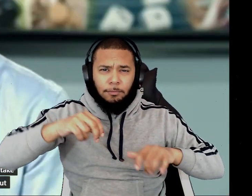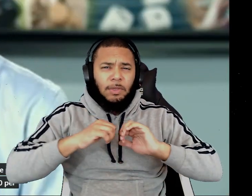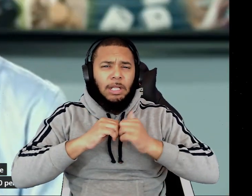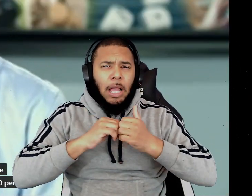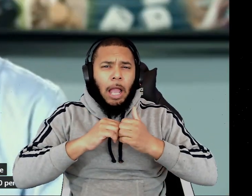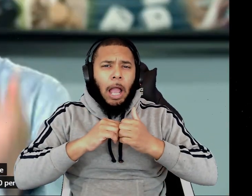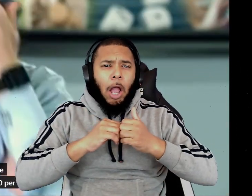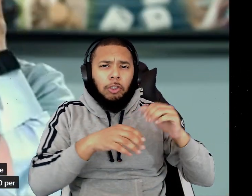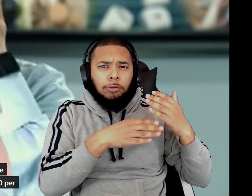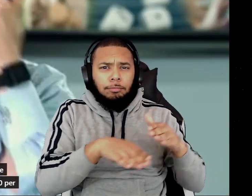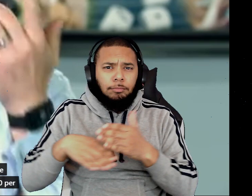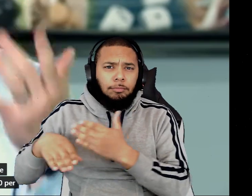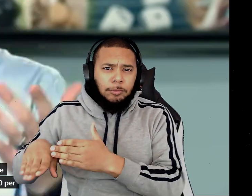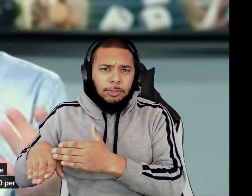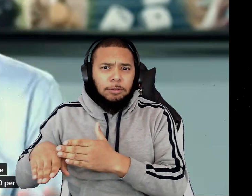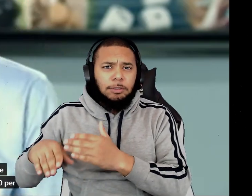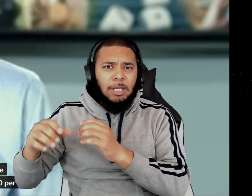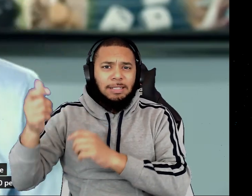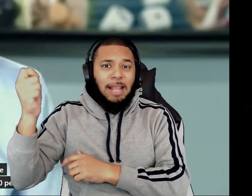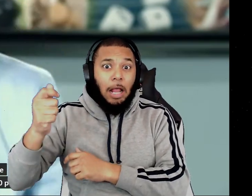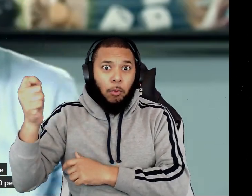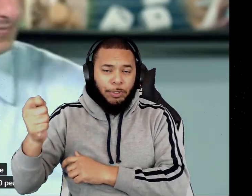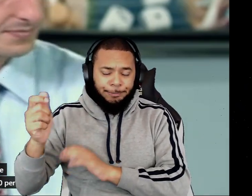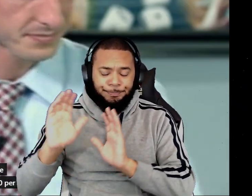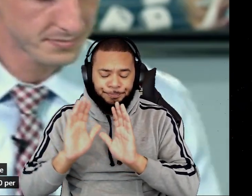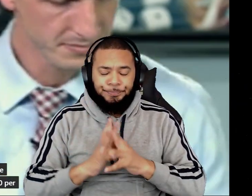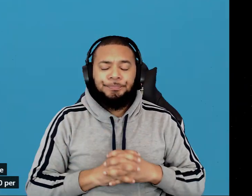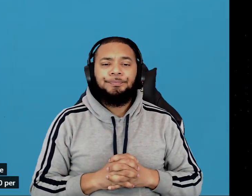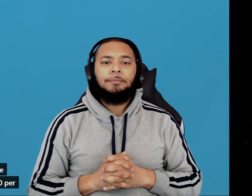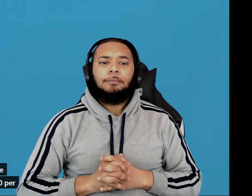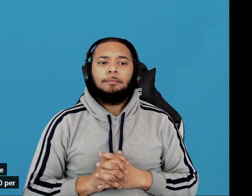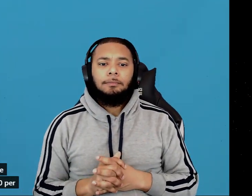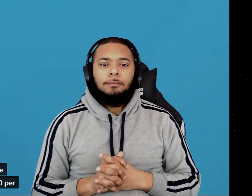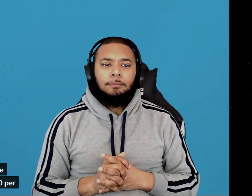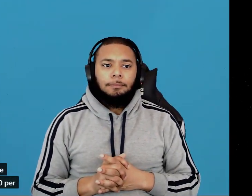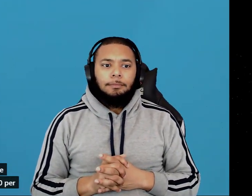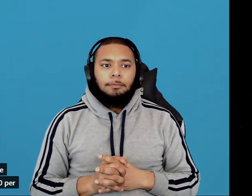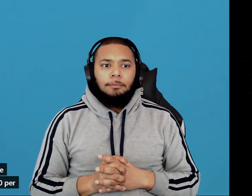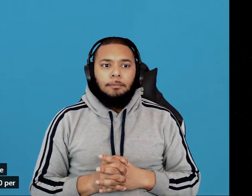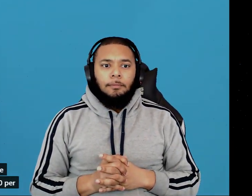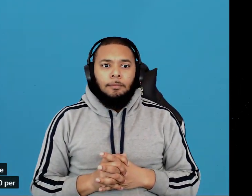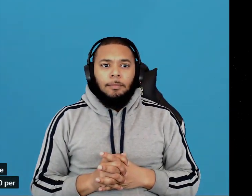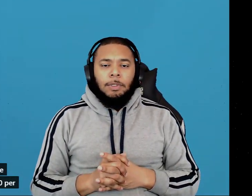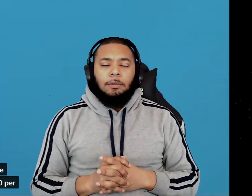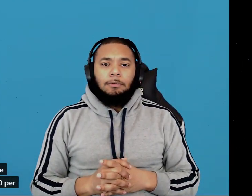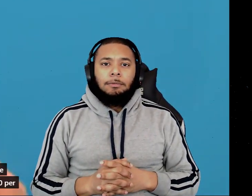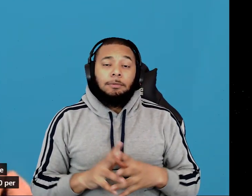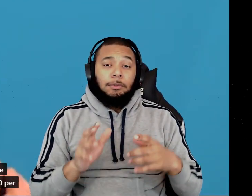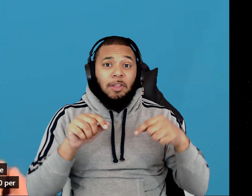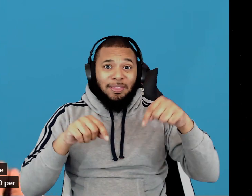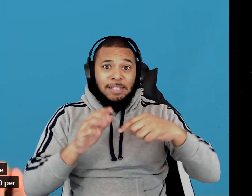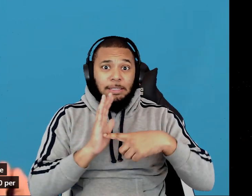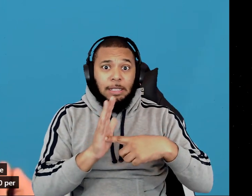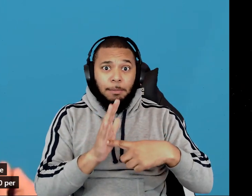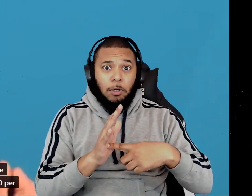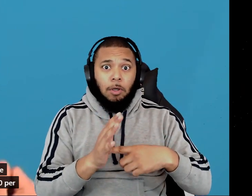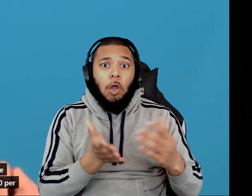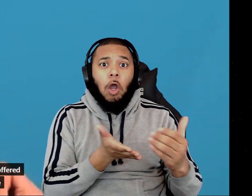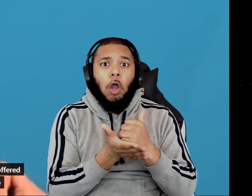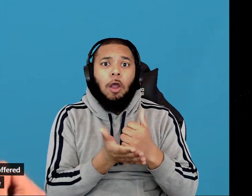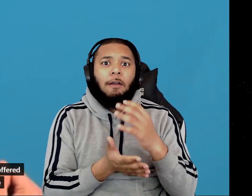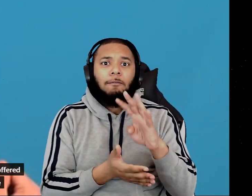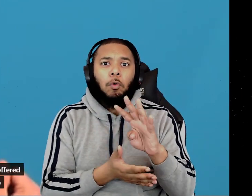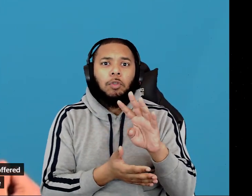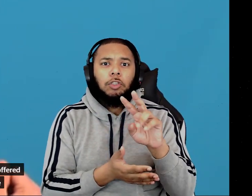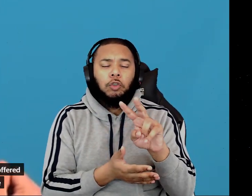might split out your salary and think about the differences. So here I have $42,000